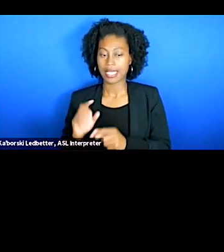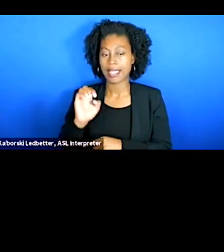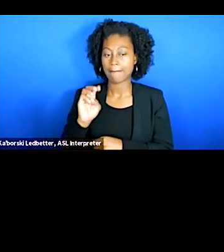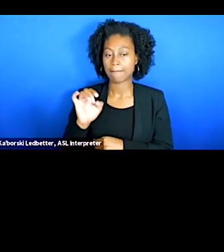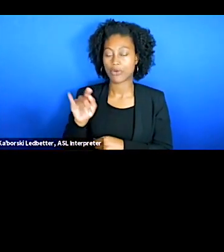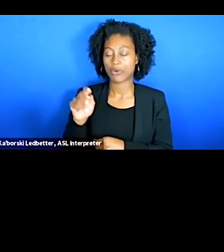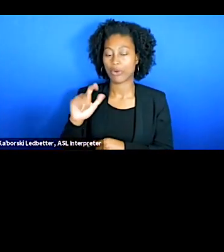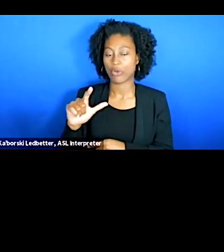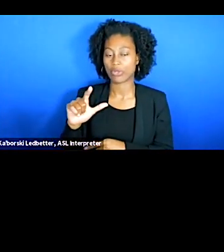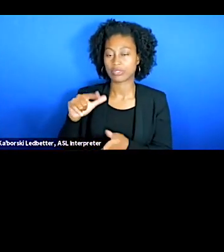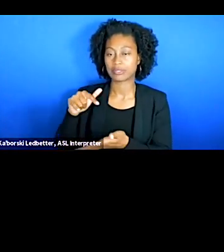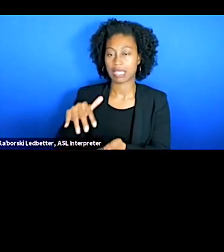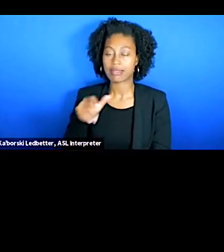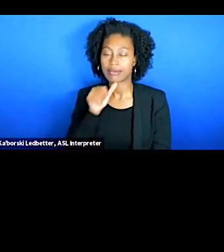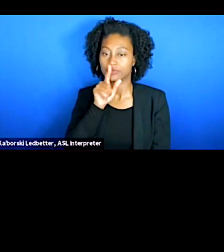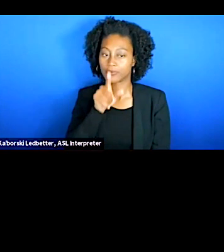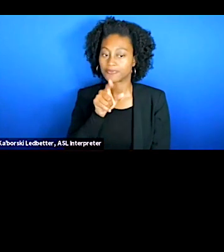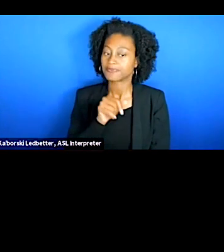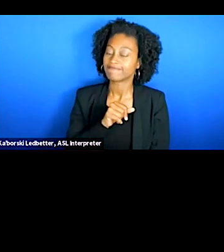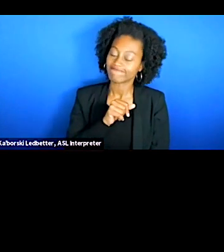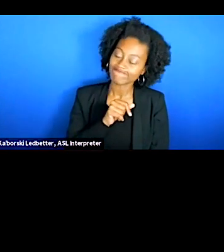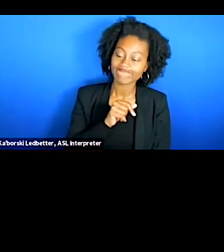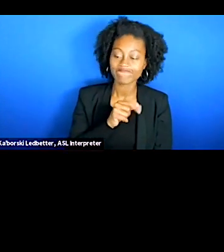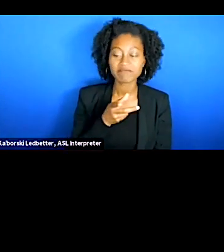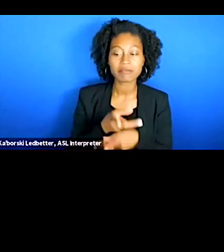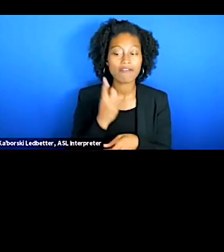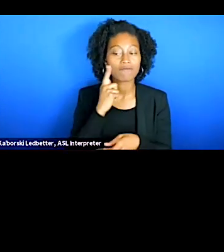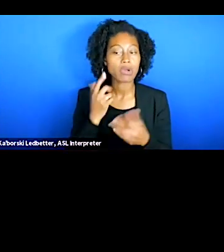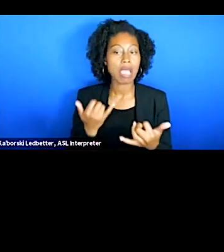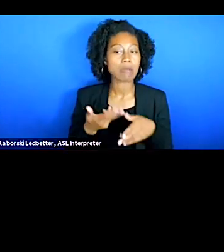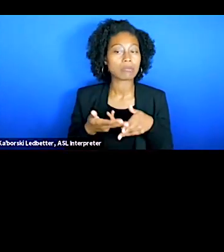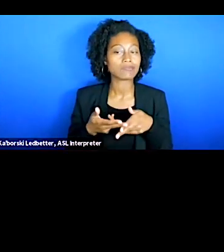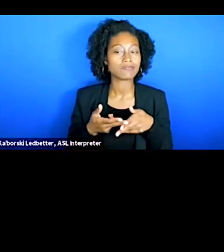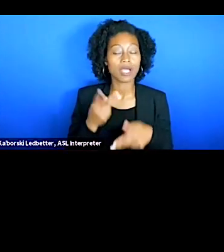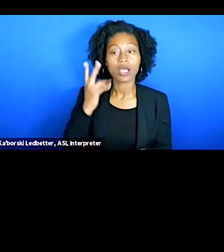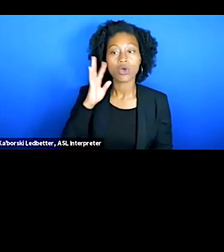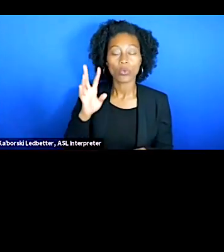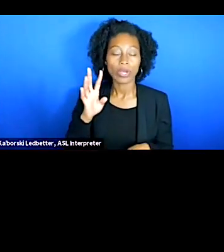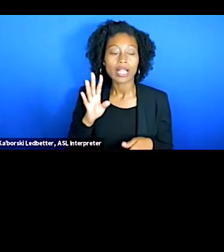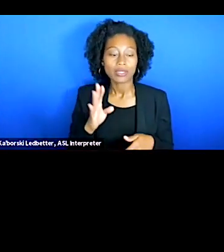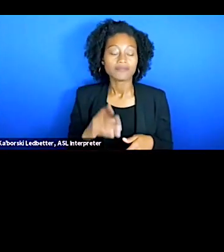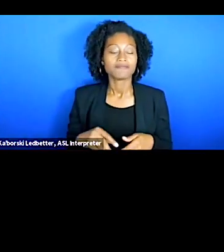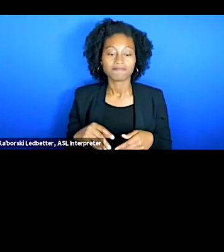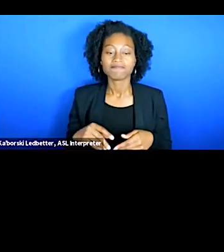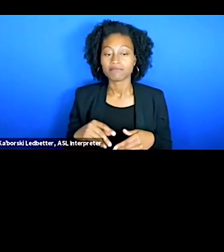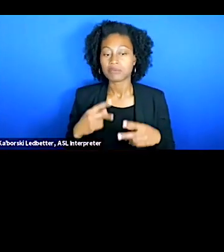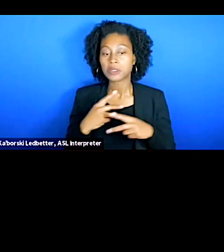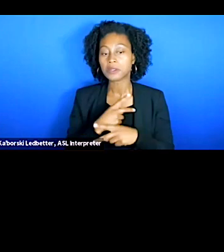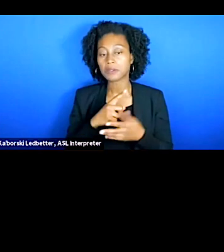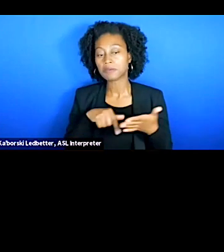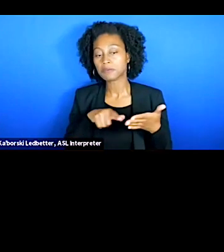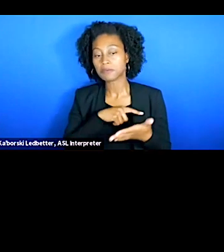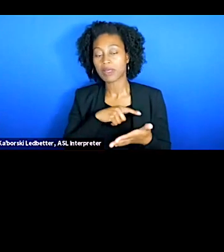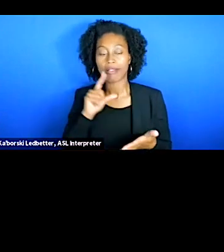study. You keep it for now, and you will examine it closer in filter 2 when you have